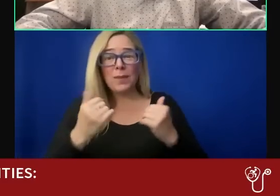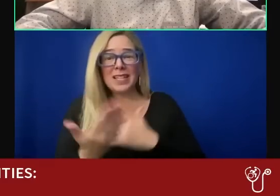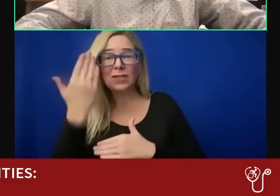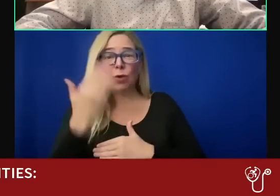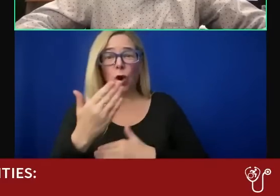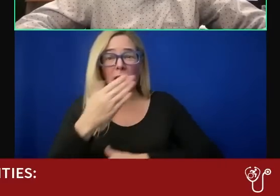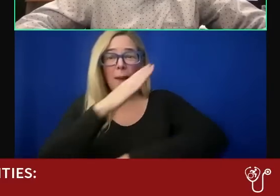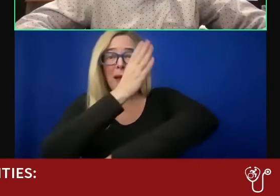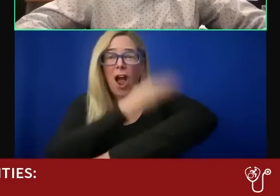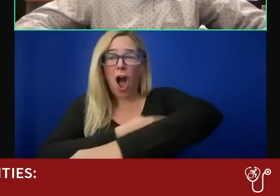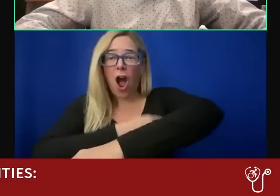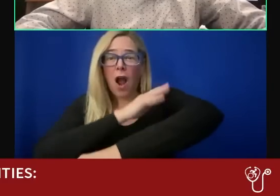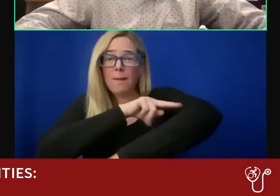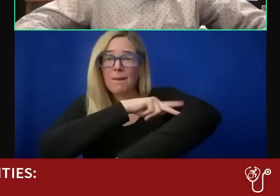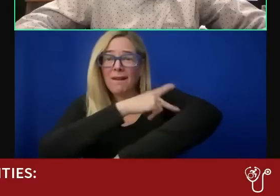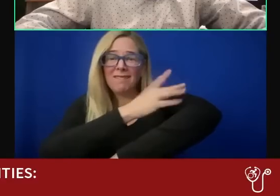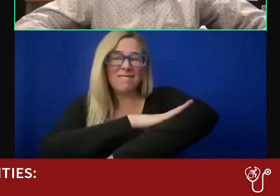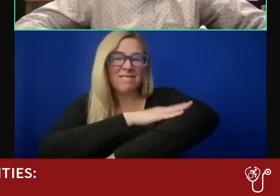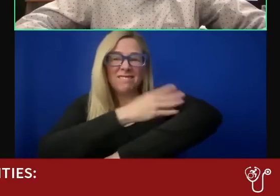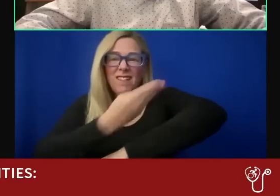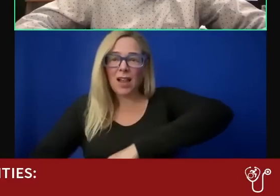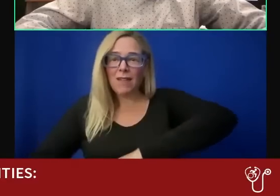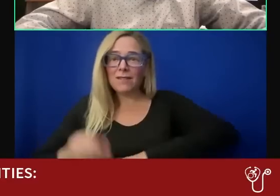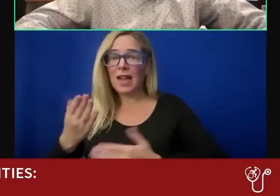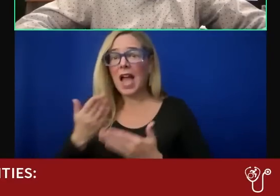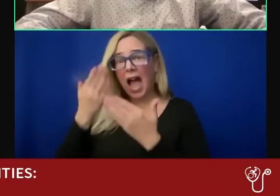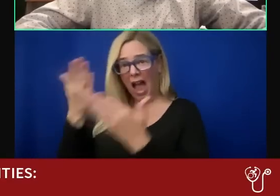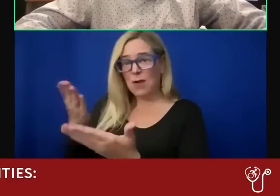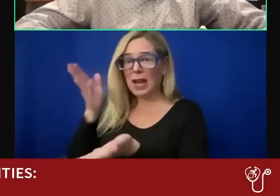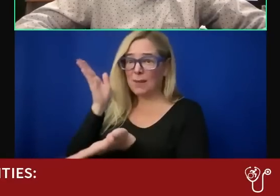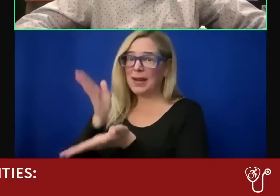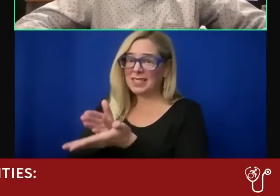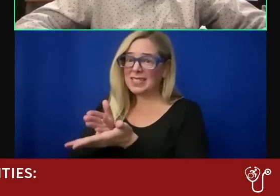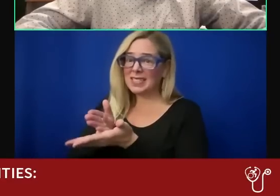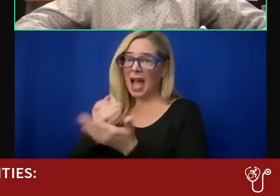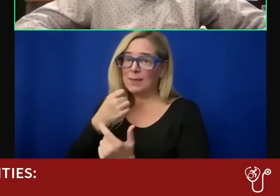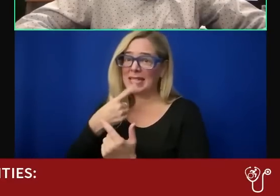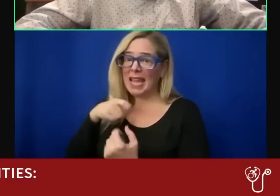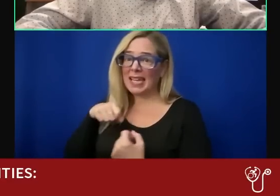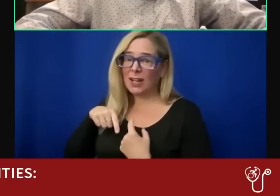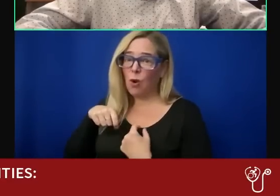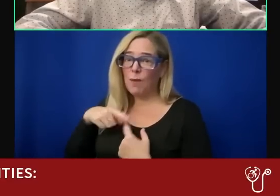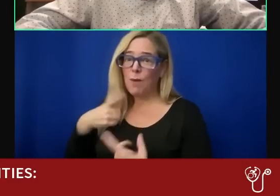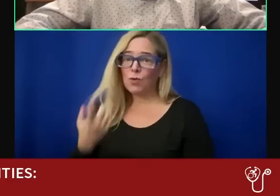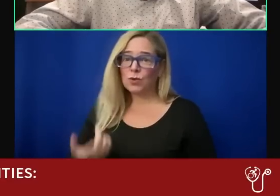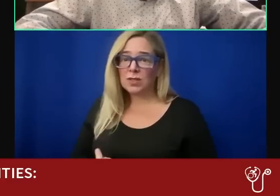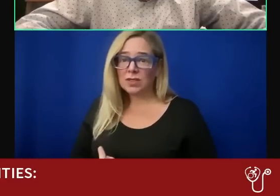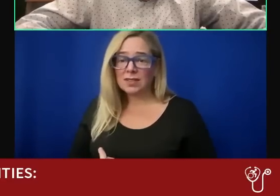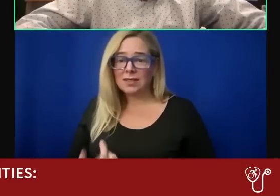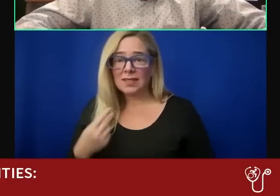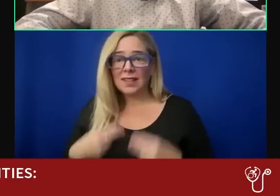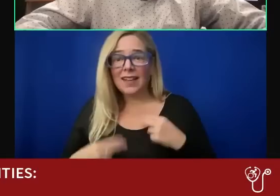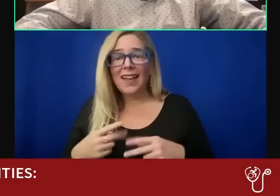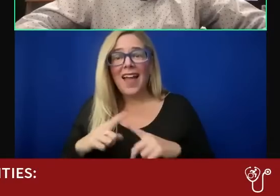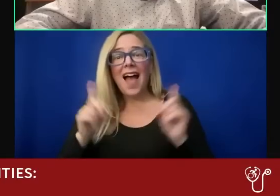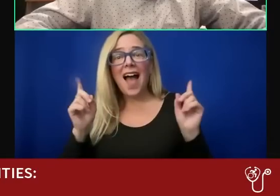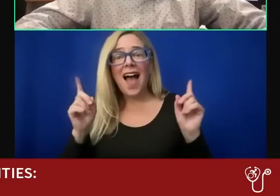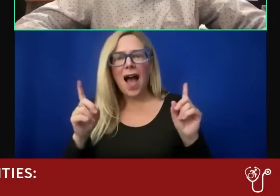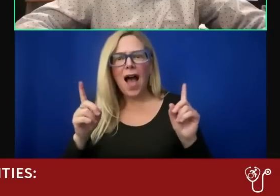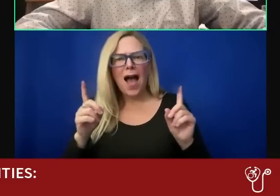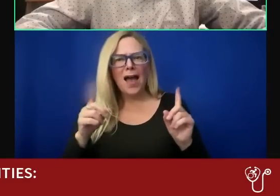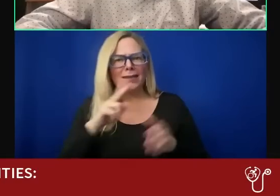off." The doctor says, "I recommend stop taking those hormones." And the patient says, "I'm here about my